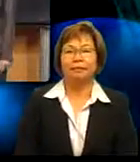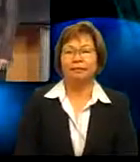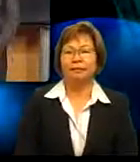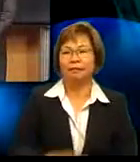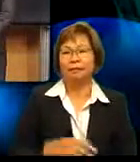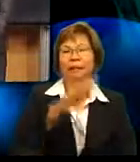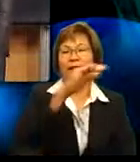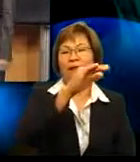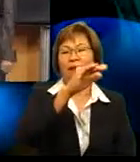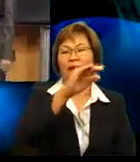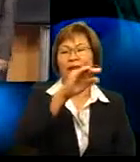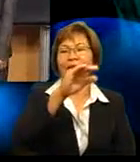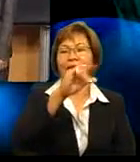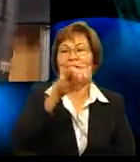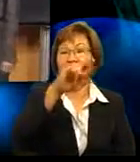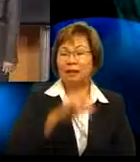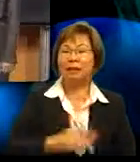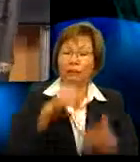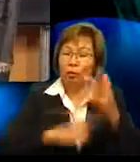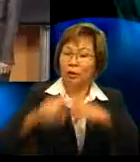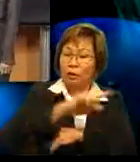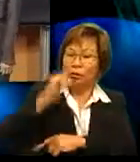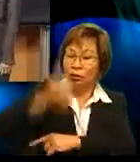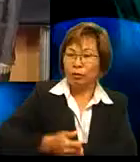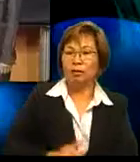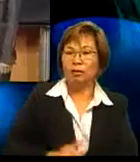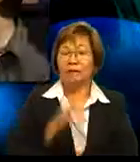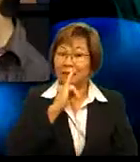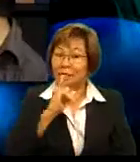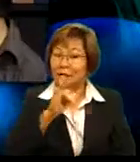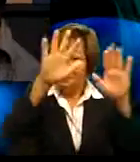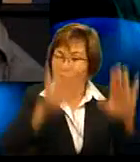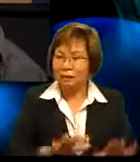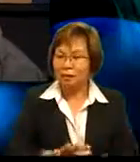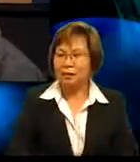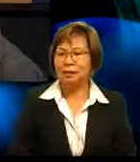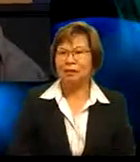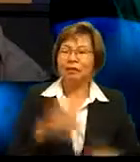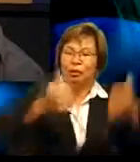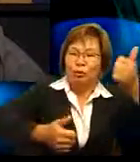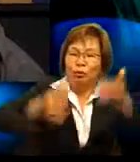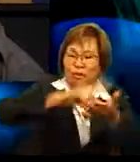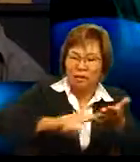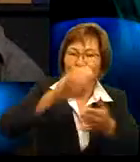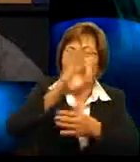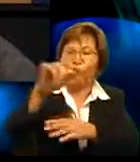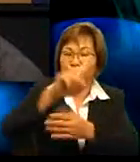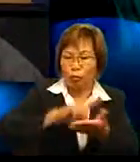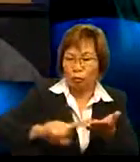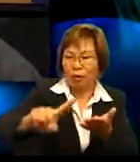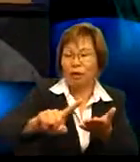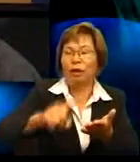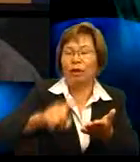Hey Rina, do you know what day is it tomorrow? Isn't it Sunday? I didn't mean which day of the week. I mean, what